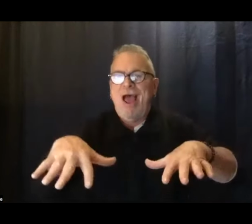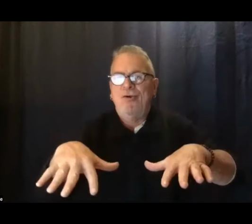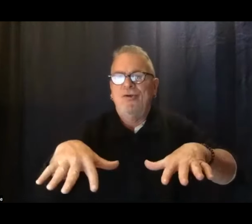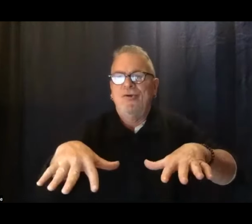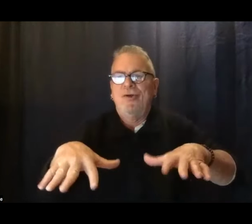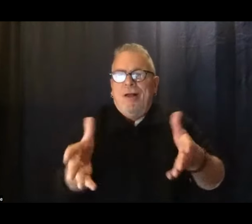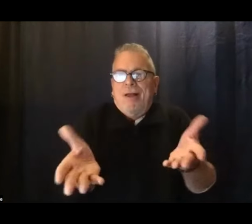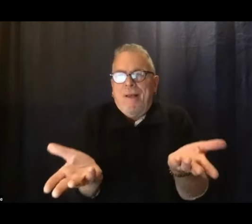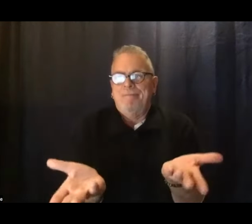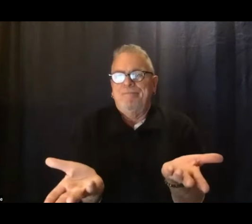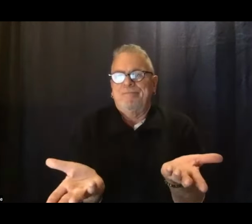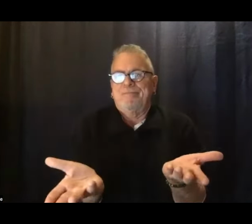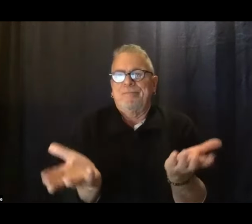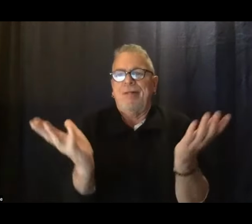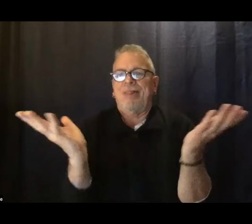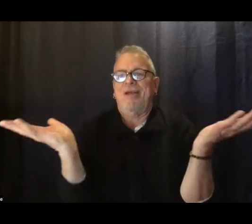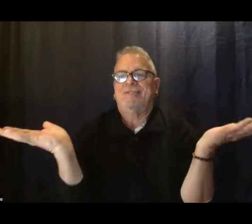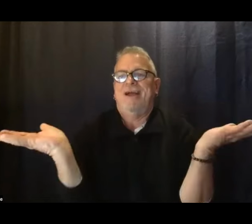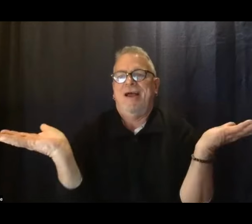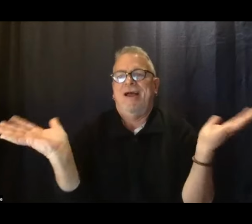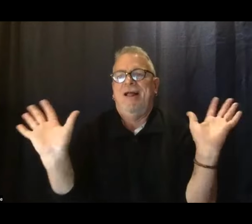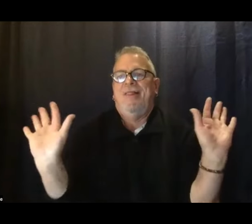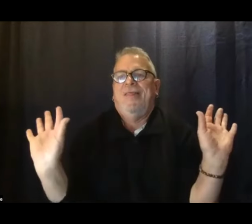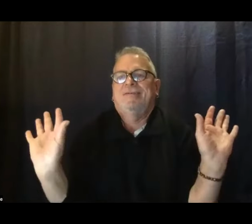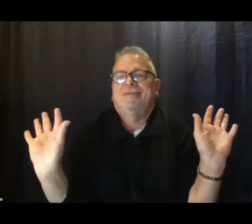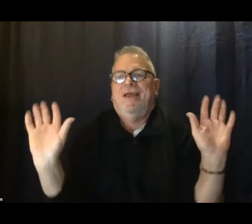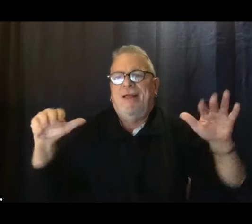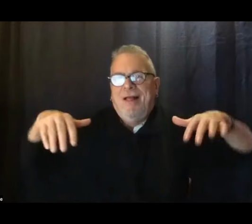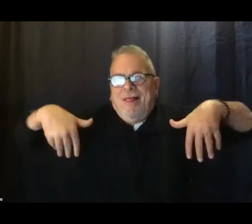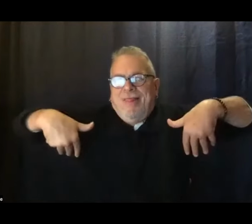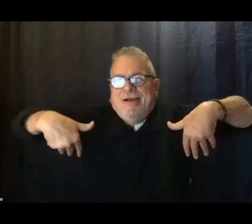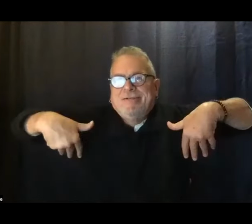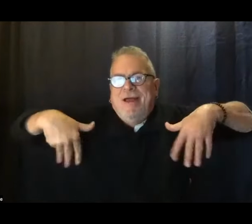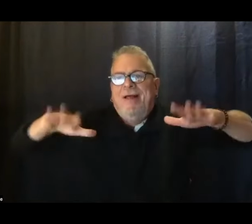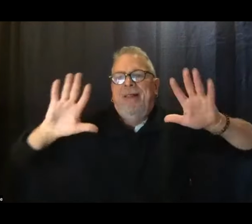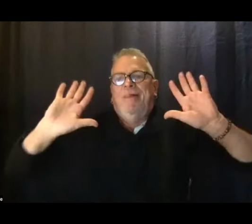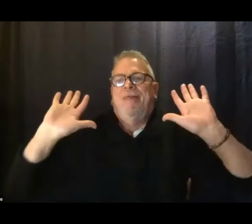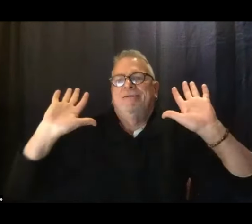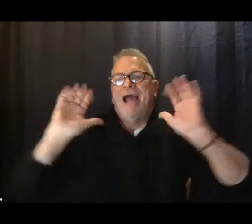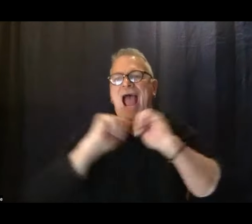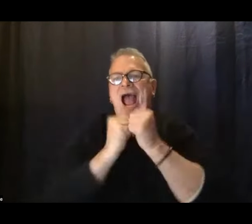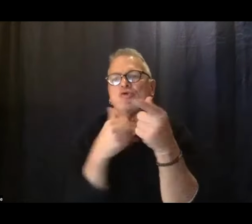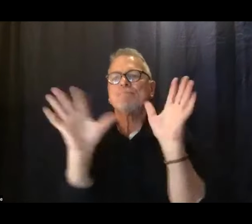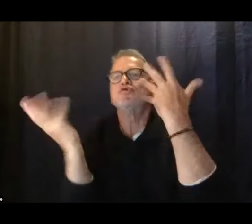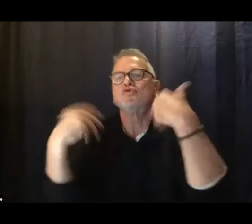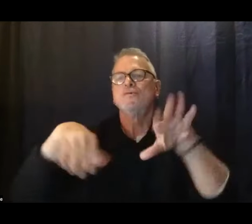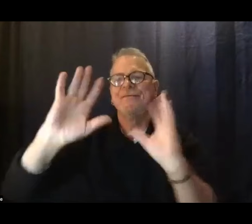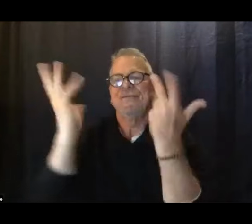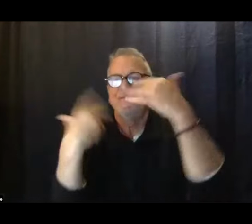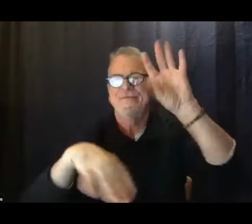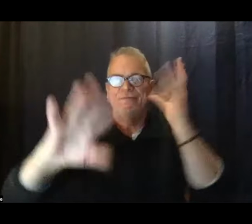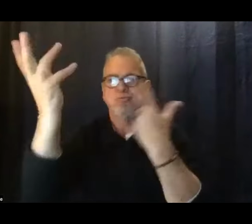they are in relation to your body. Are the palms up or down, in or out? So all of that is important. Are they backwards?